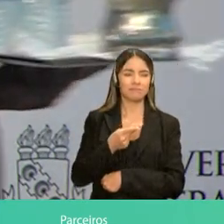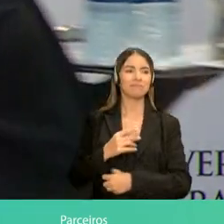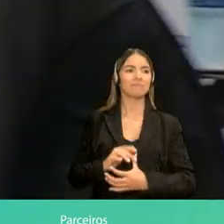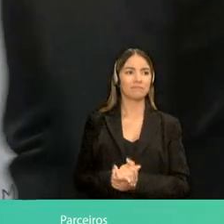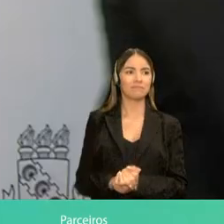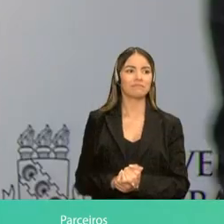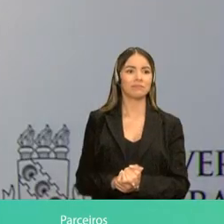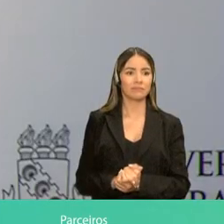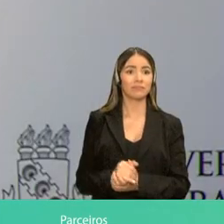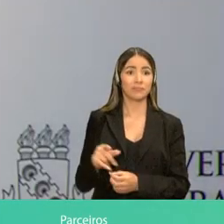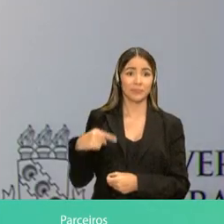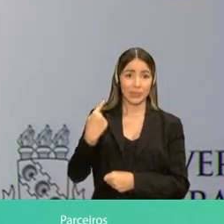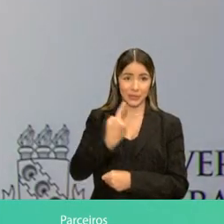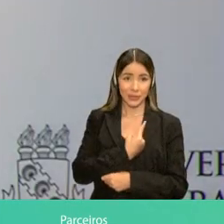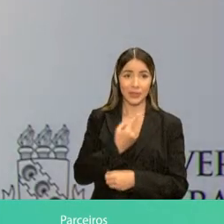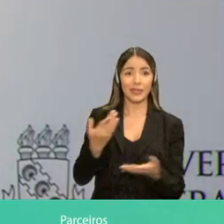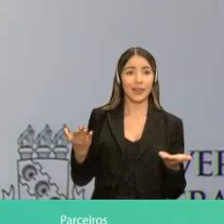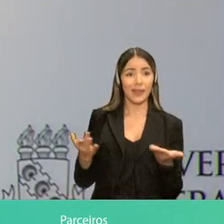something amazing.